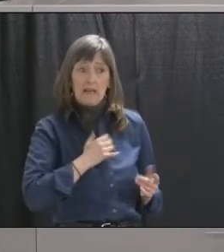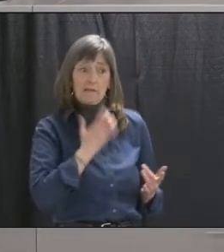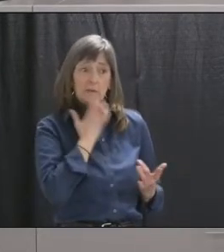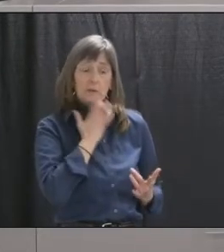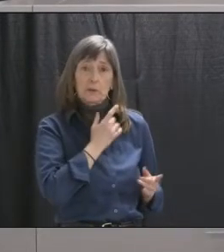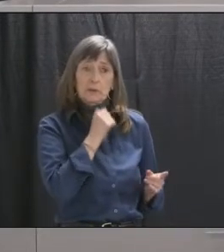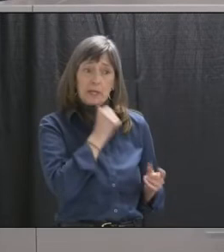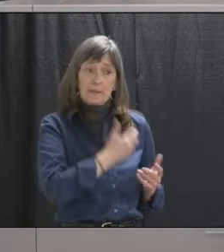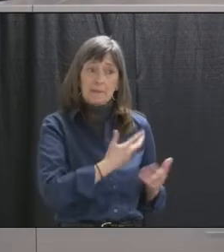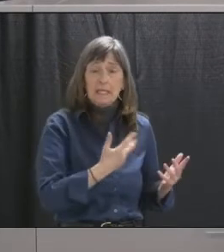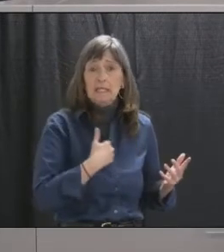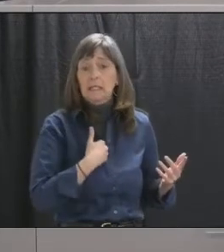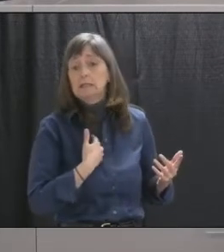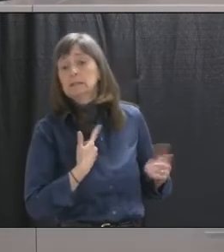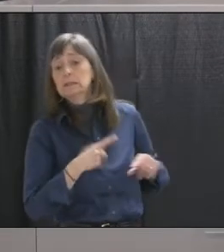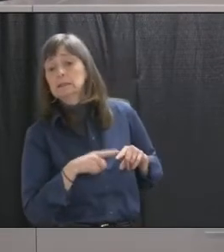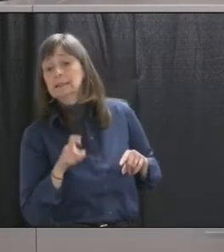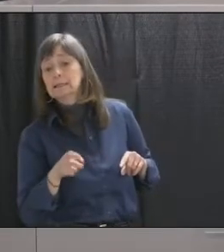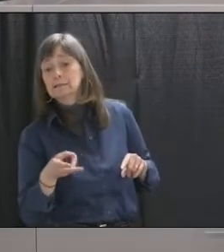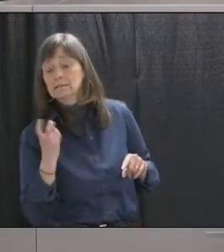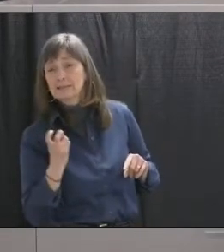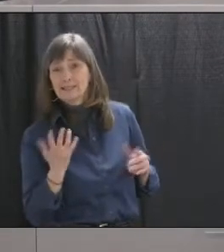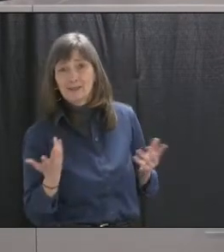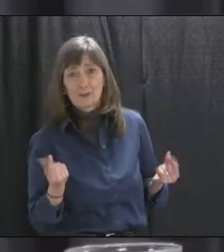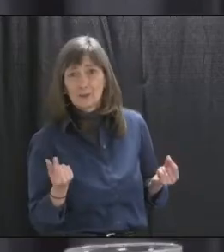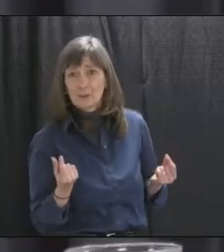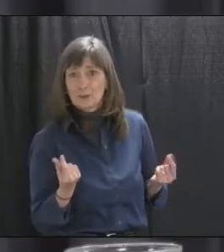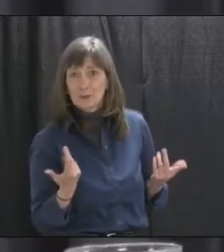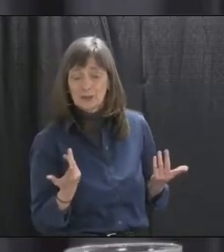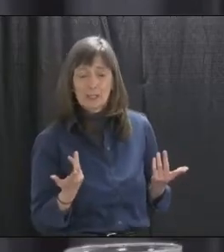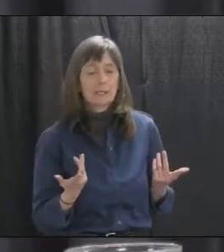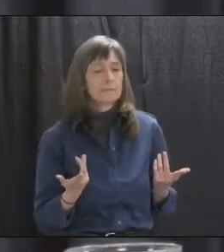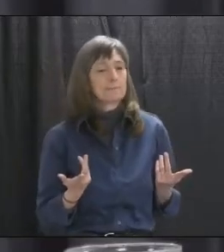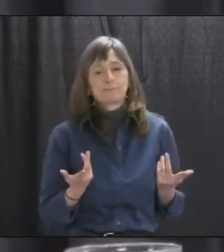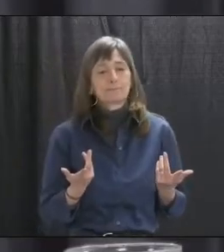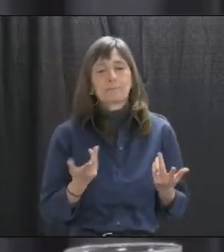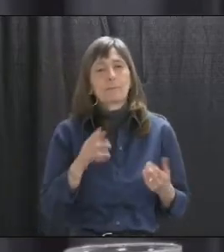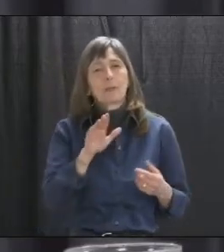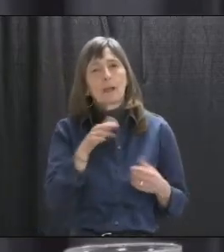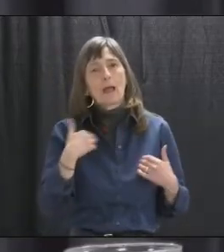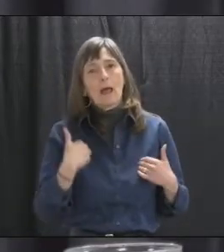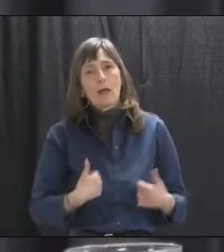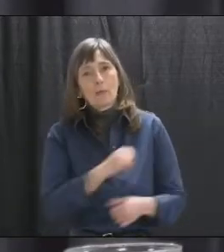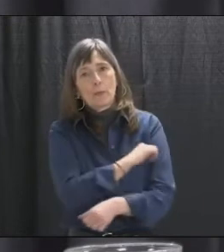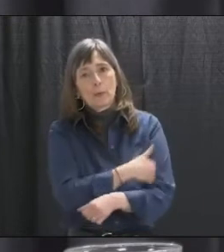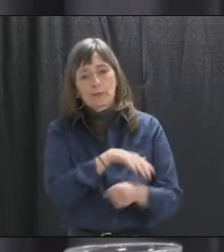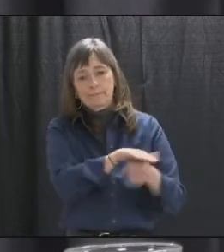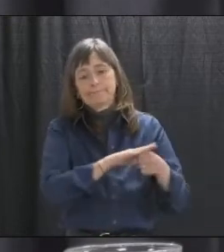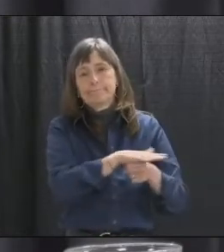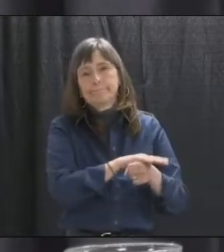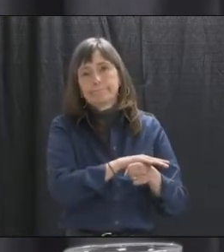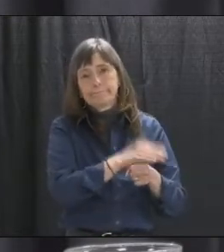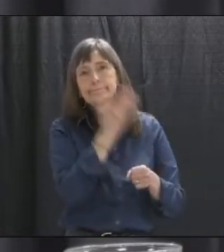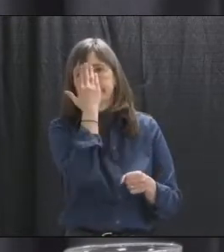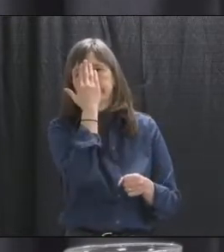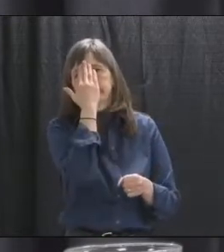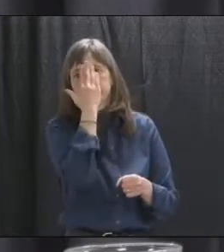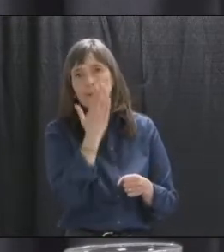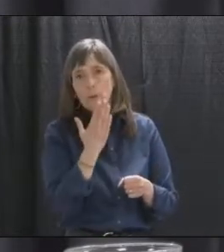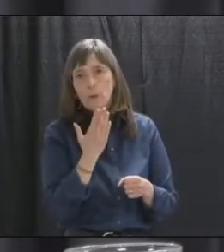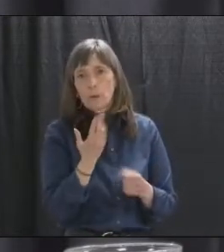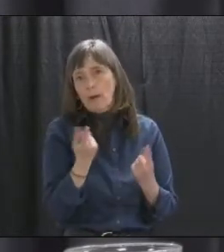to, function as they normally would? Obviously, that's an issue that the regional health authorities have been aware of. My understanding